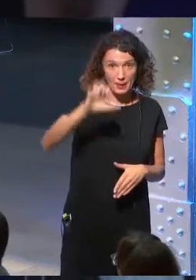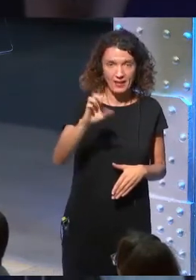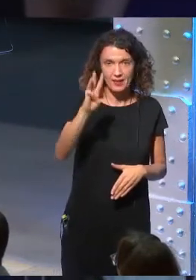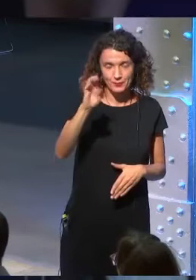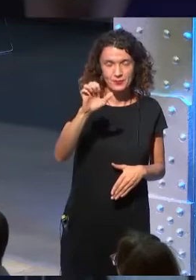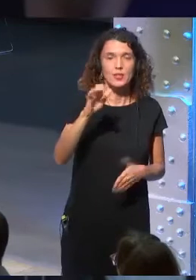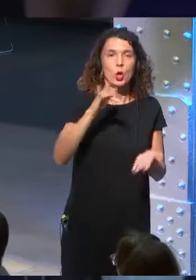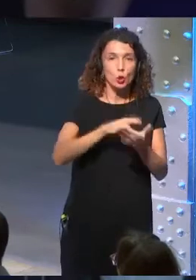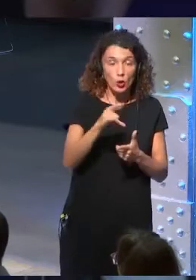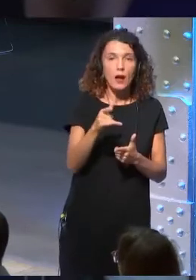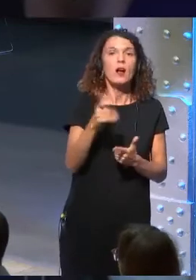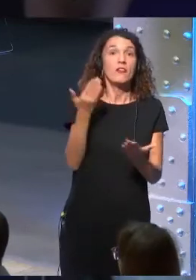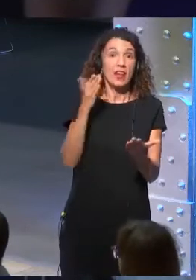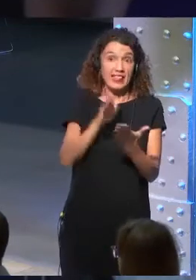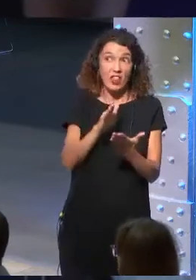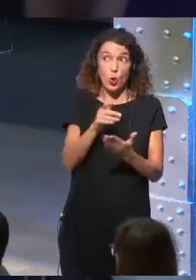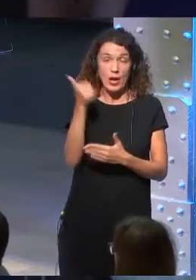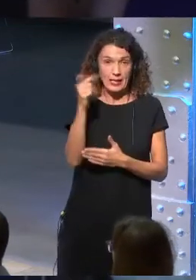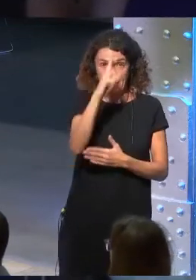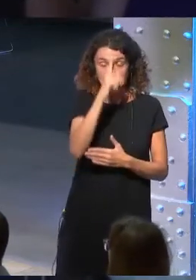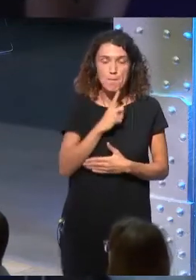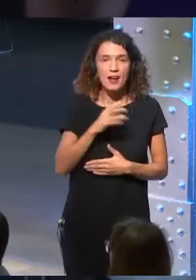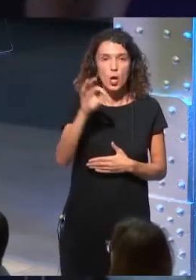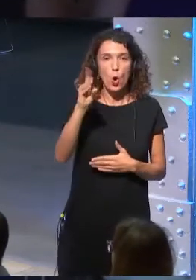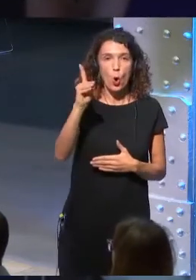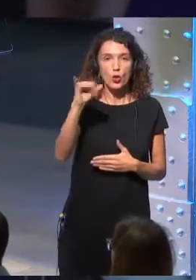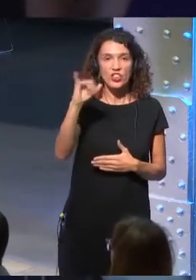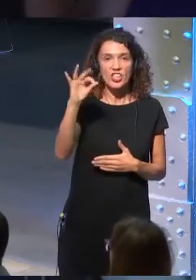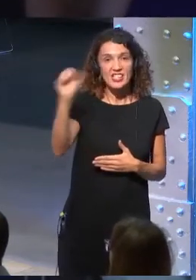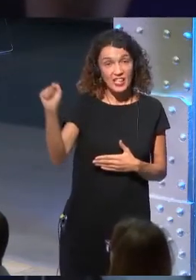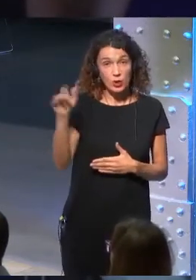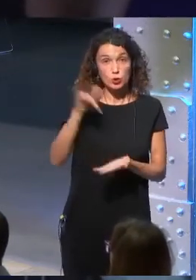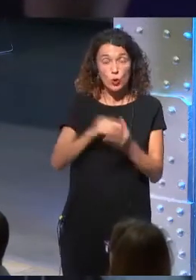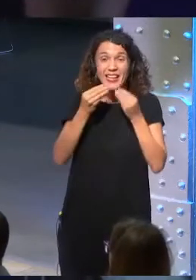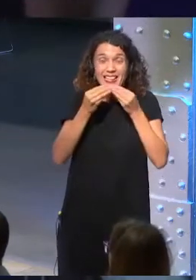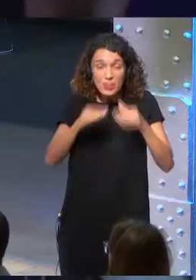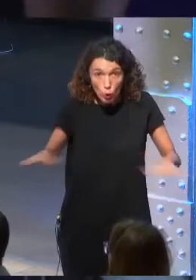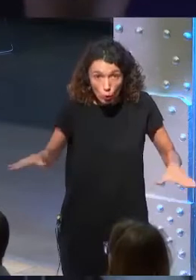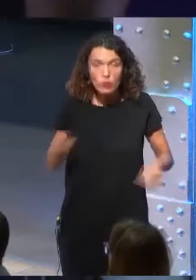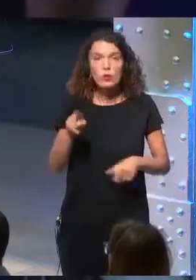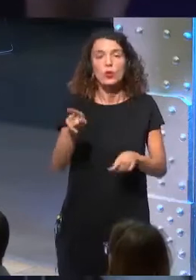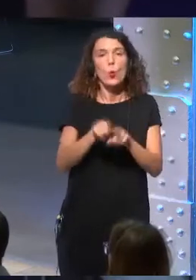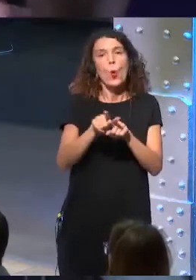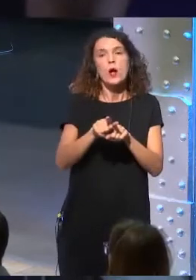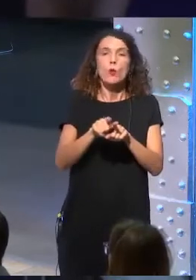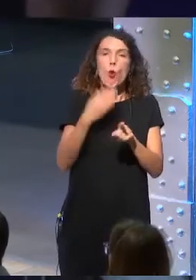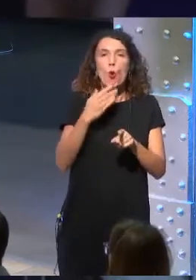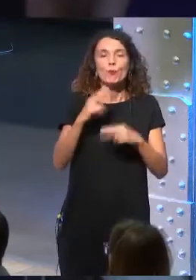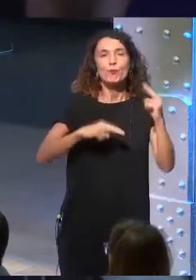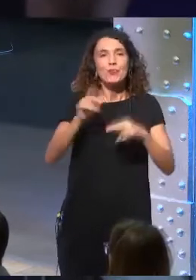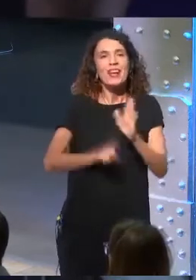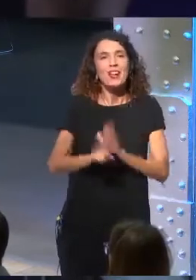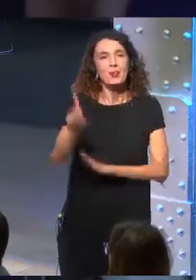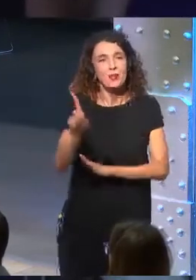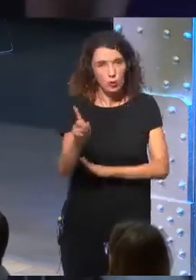picture. The Odyssey is the story of his growing up, how over the course